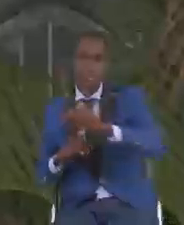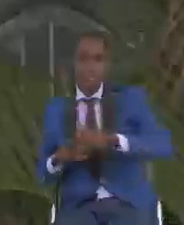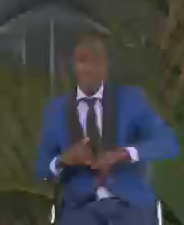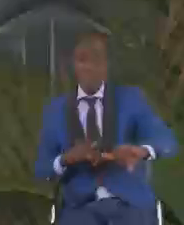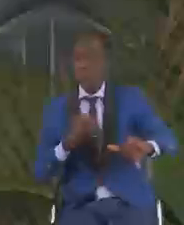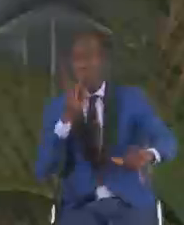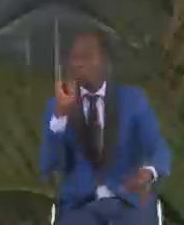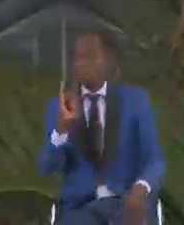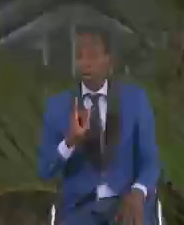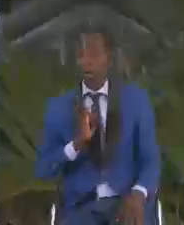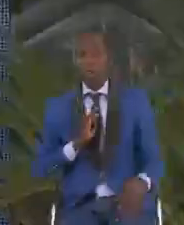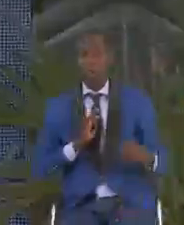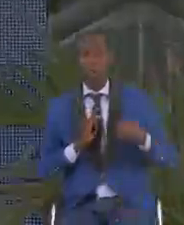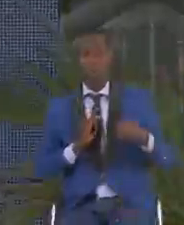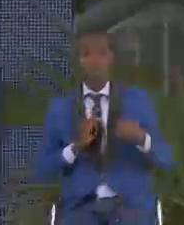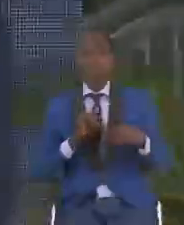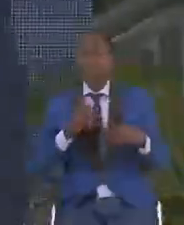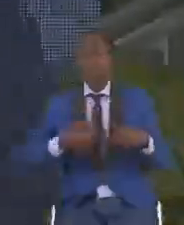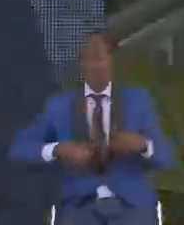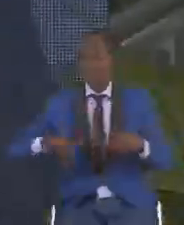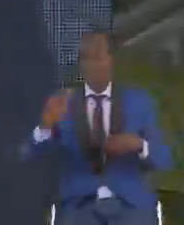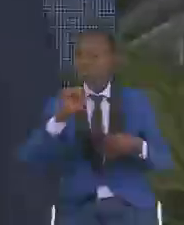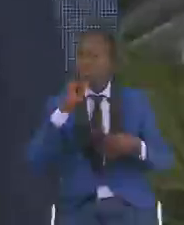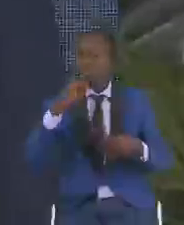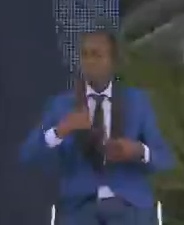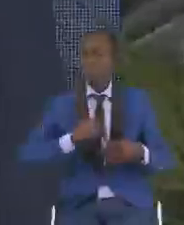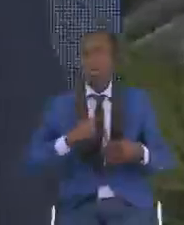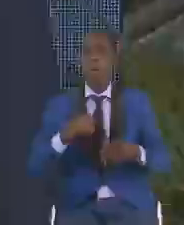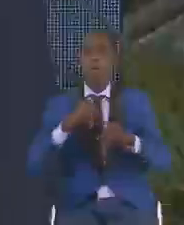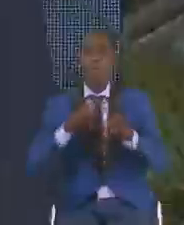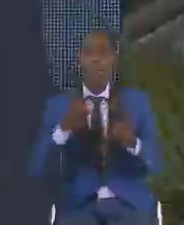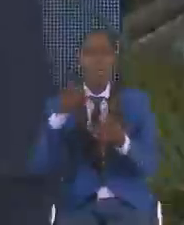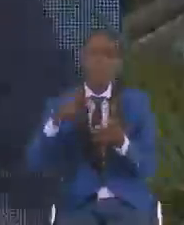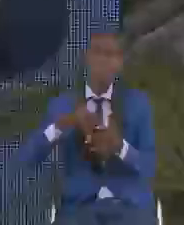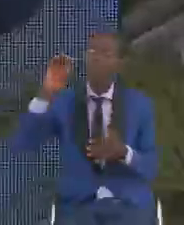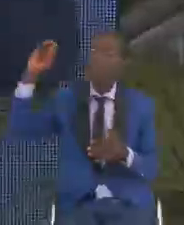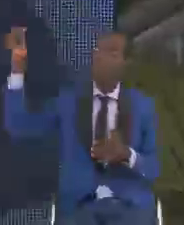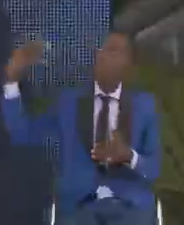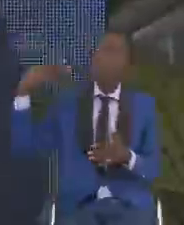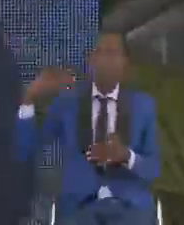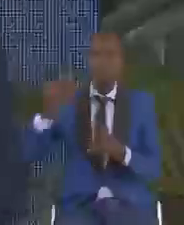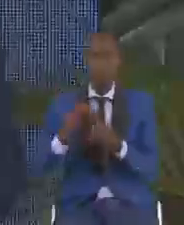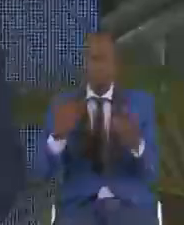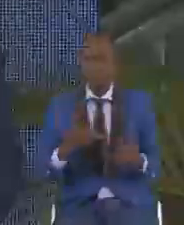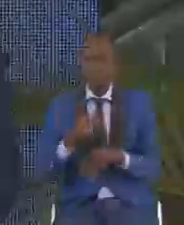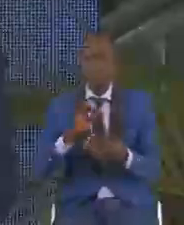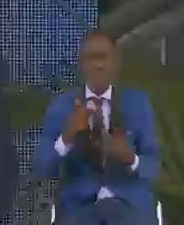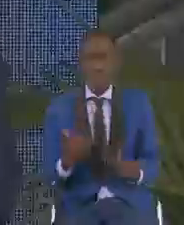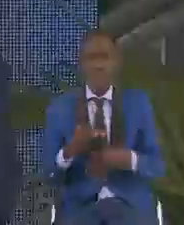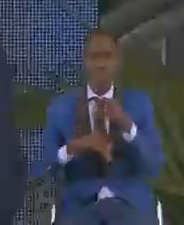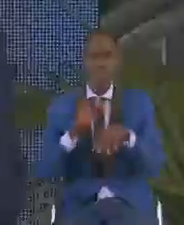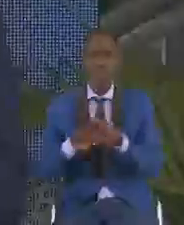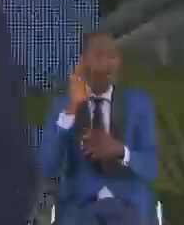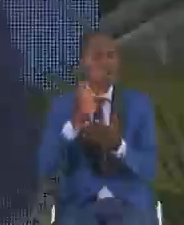I. Yet not I. This grace from today will become more visible in your